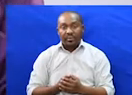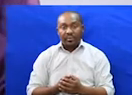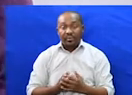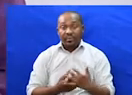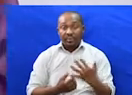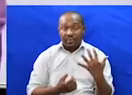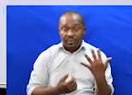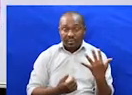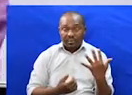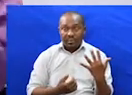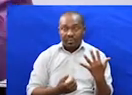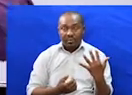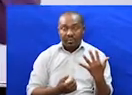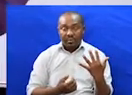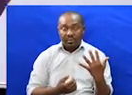And